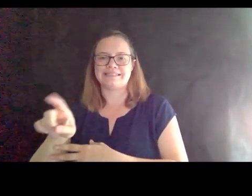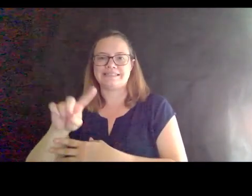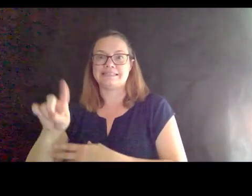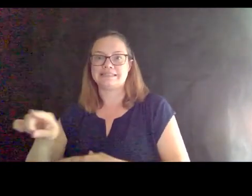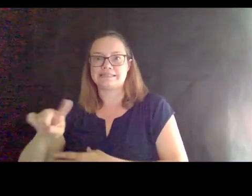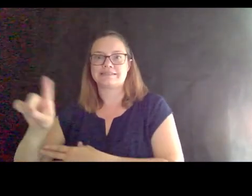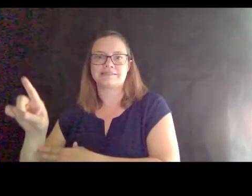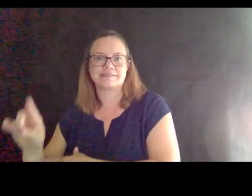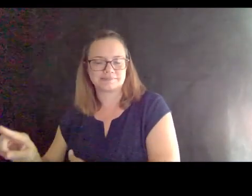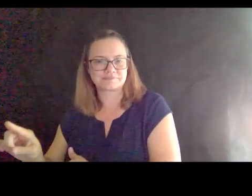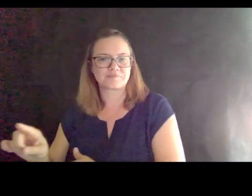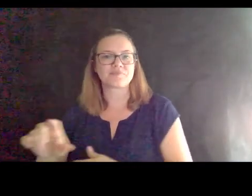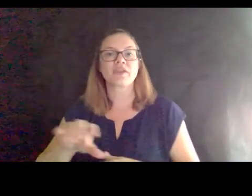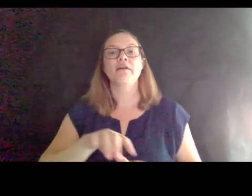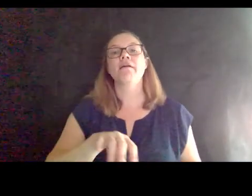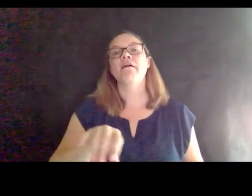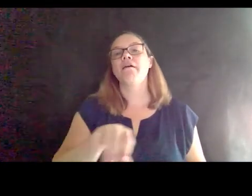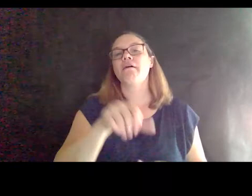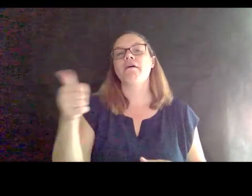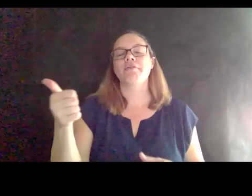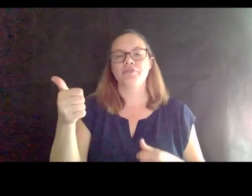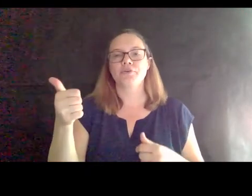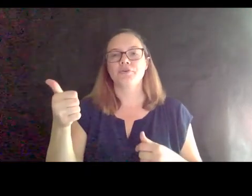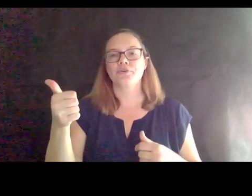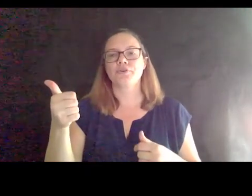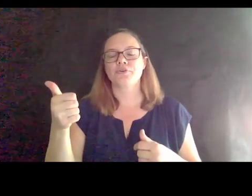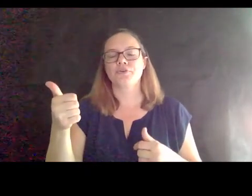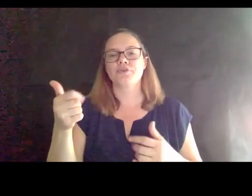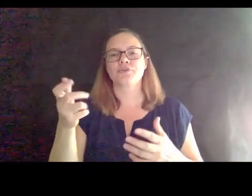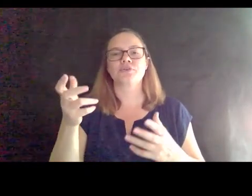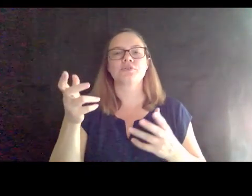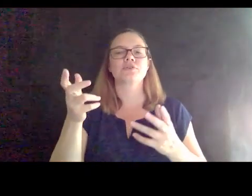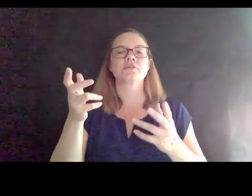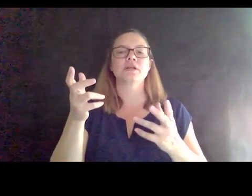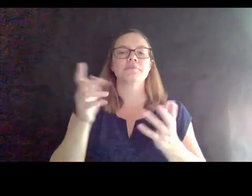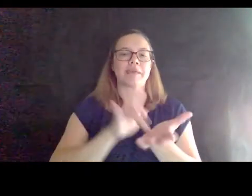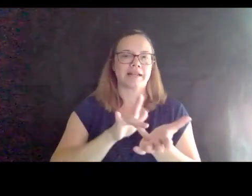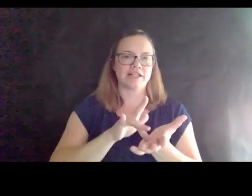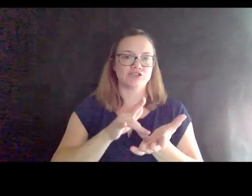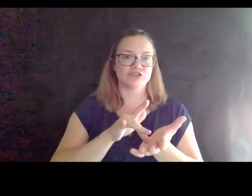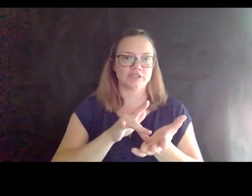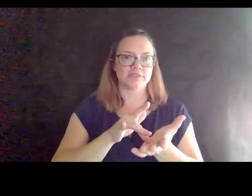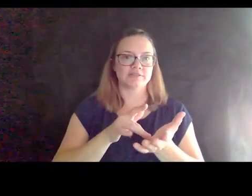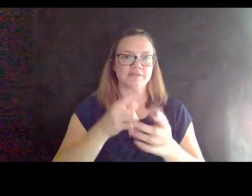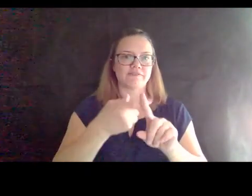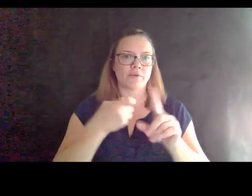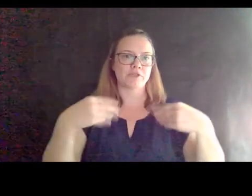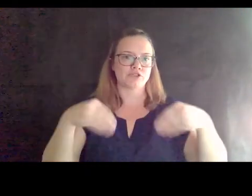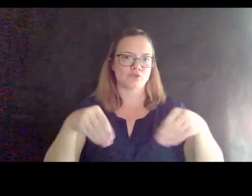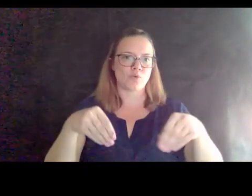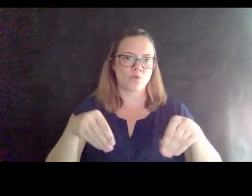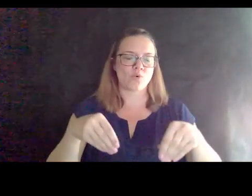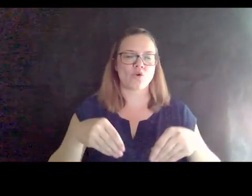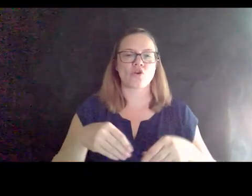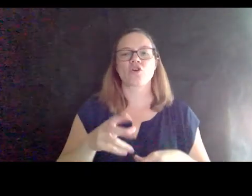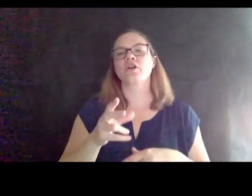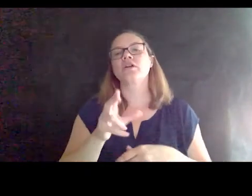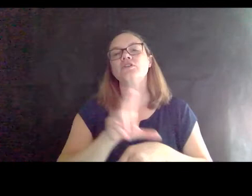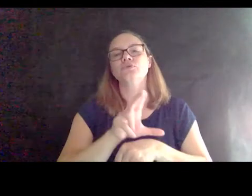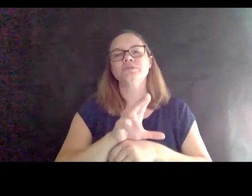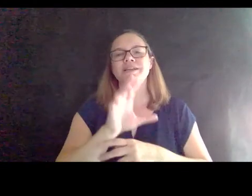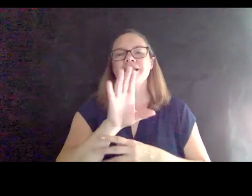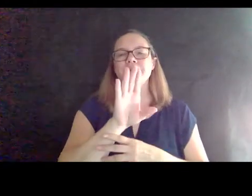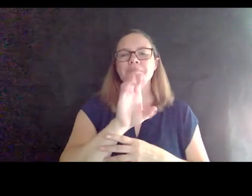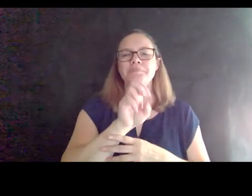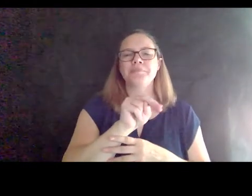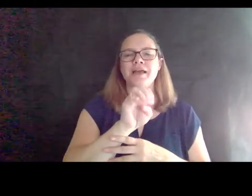Other over the counter medications that help with sleep, Benadryl or ZQ and combined with Unisim